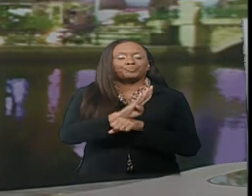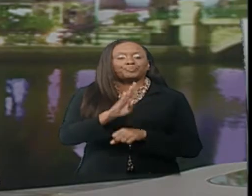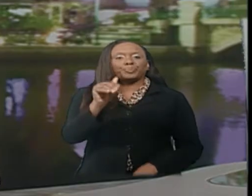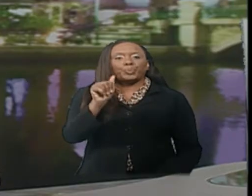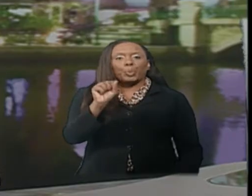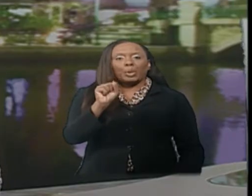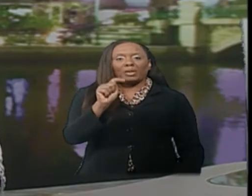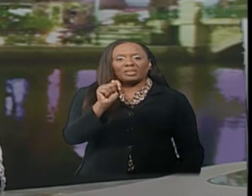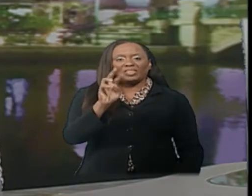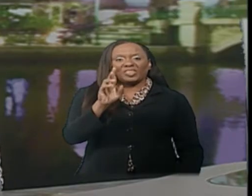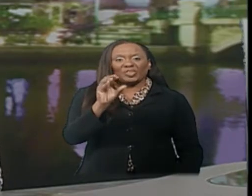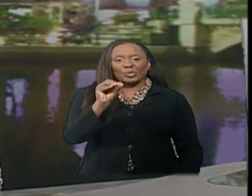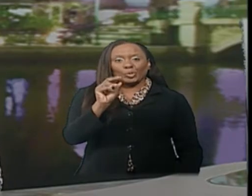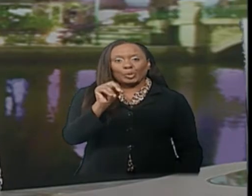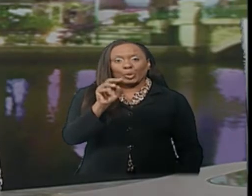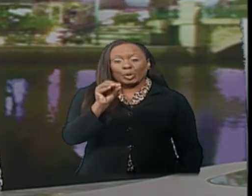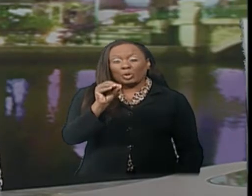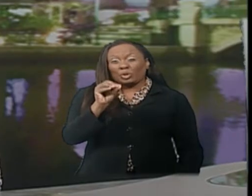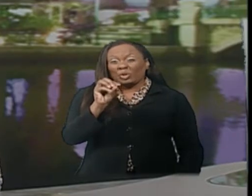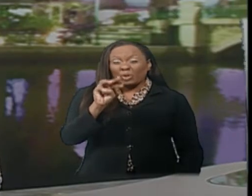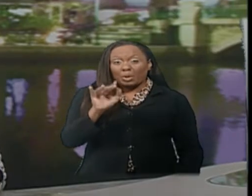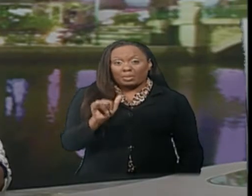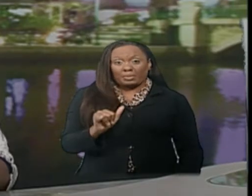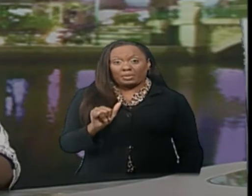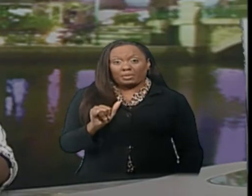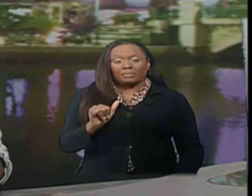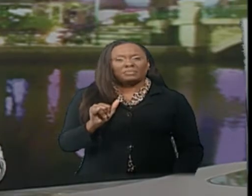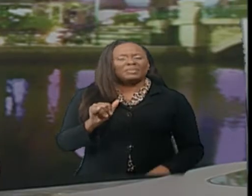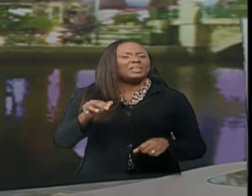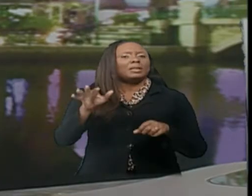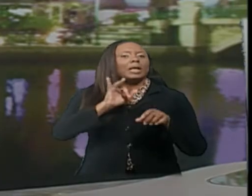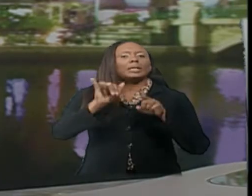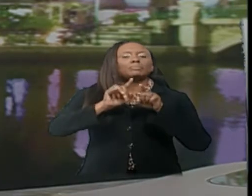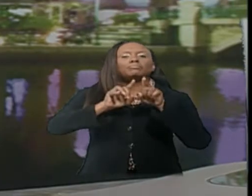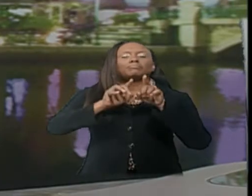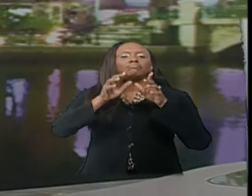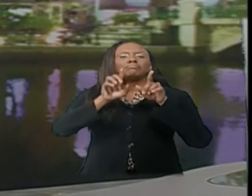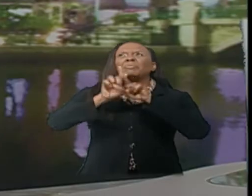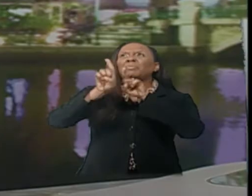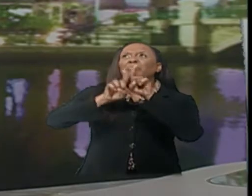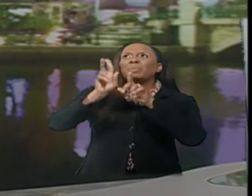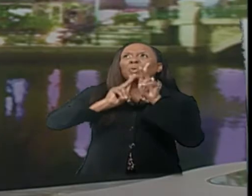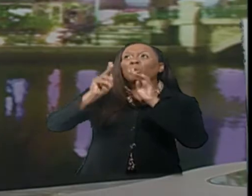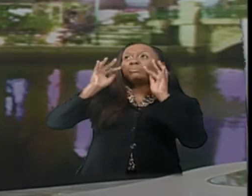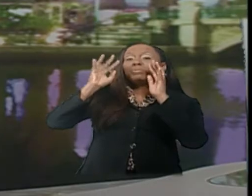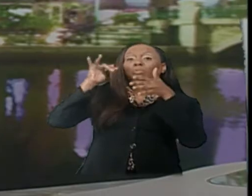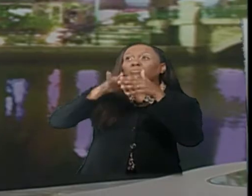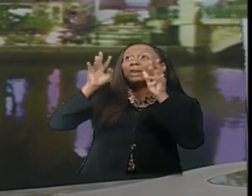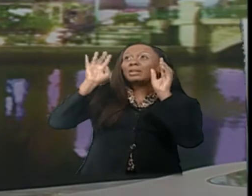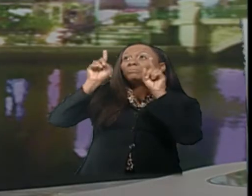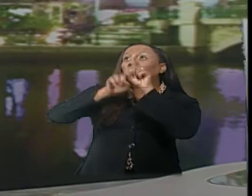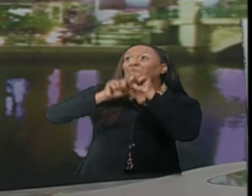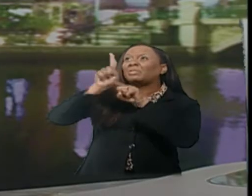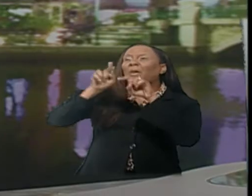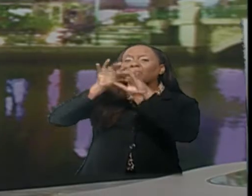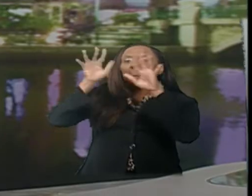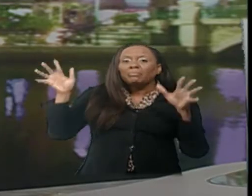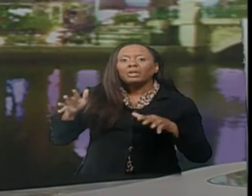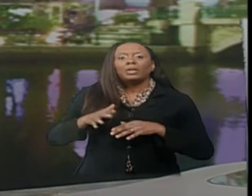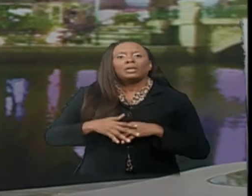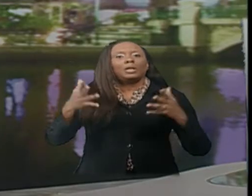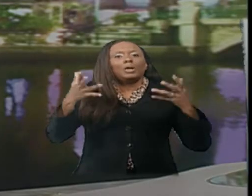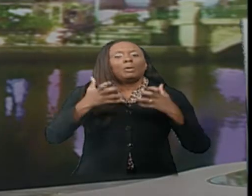at a disadvantage because the parents can't work. Some of these children suffer from severe disabilities. They have to stay at home.